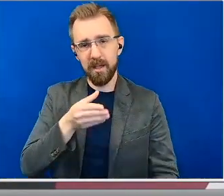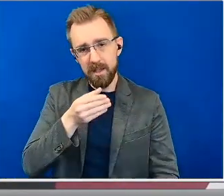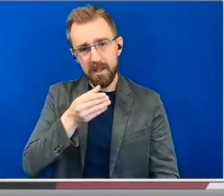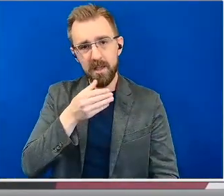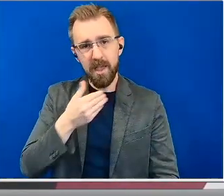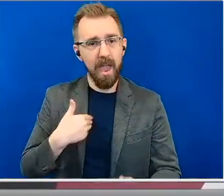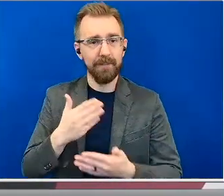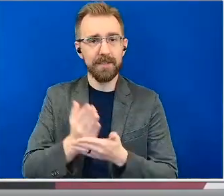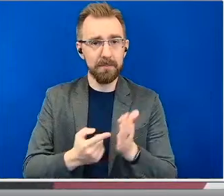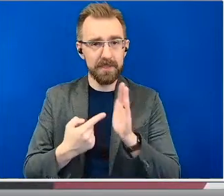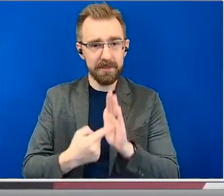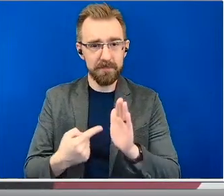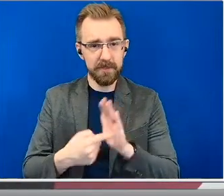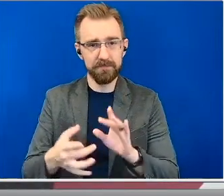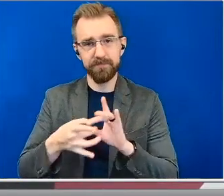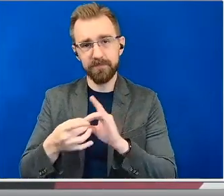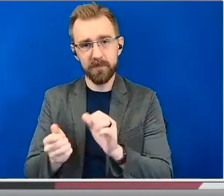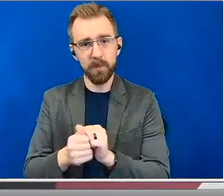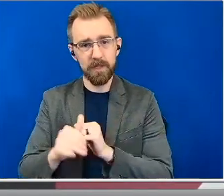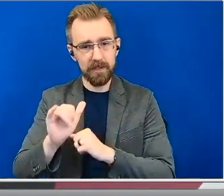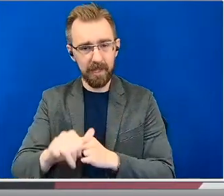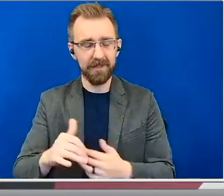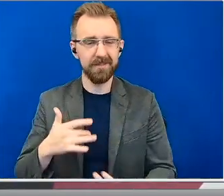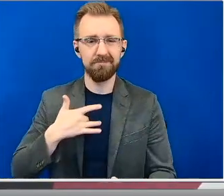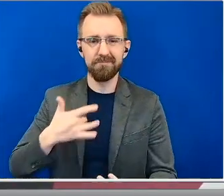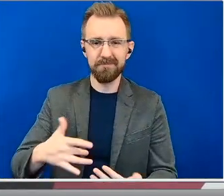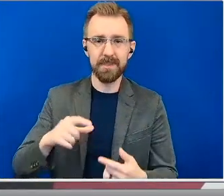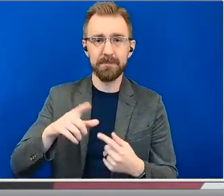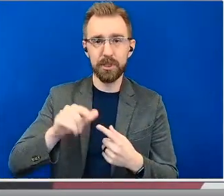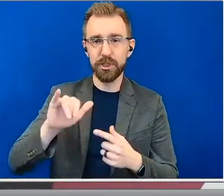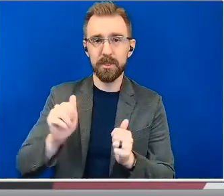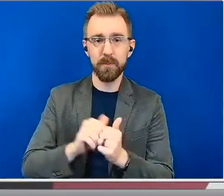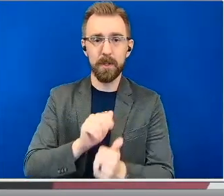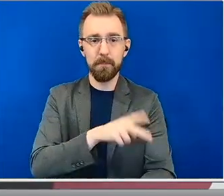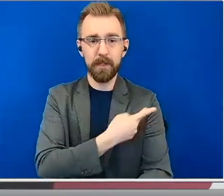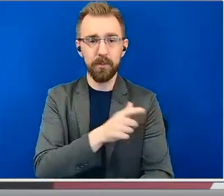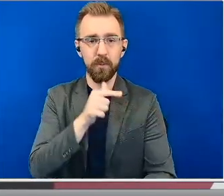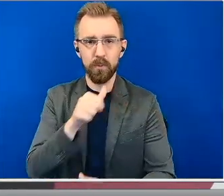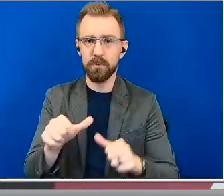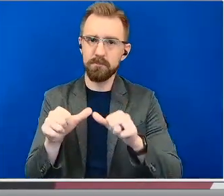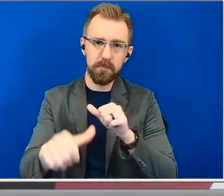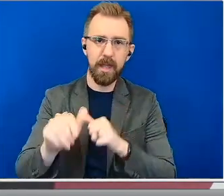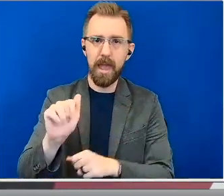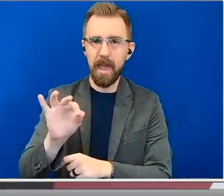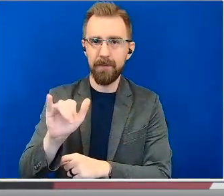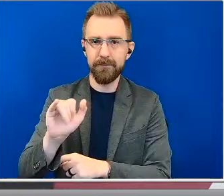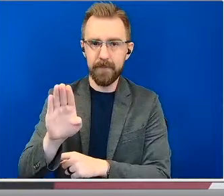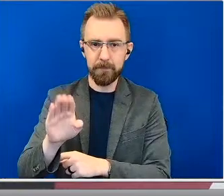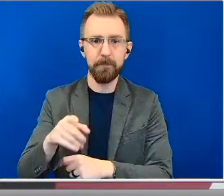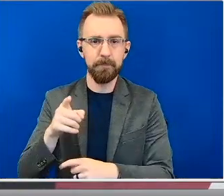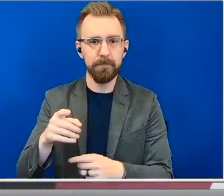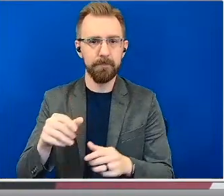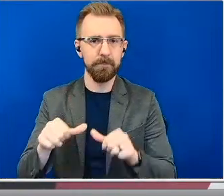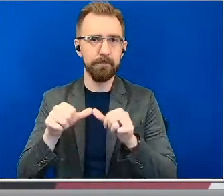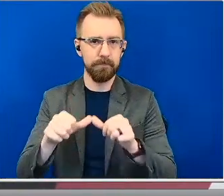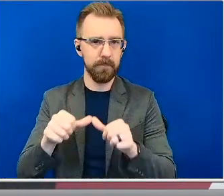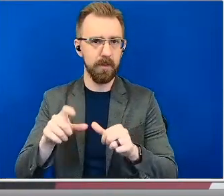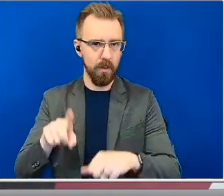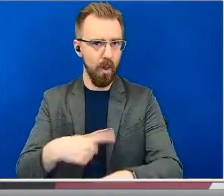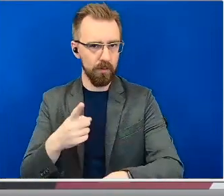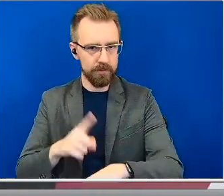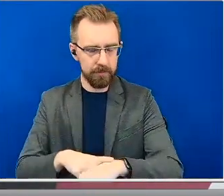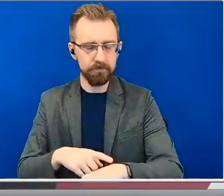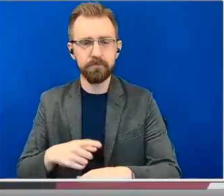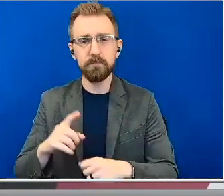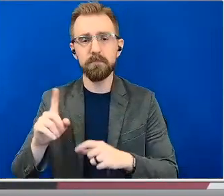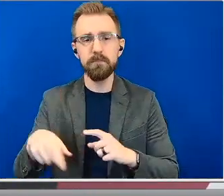associated with it. And usually, especially in patients who are in persistent atrial fibrillation, where they've been AFib for a long time, once you correct the